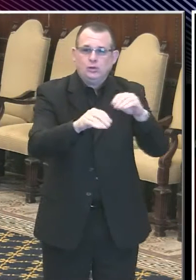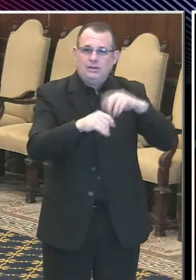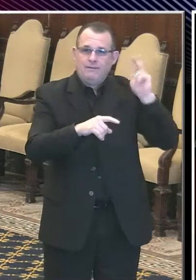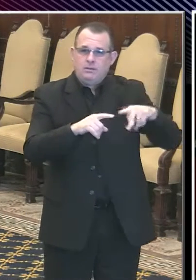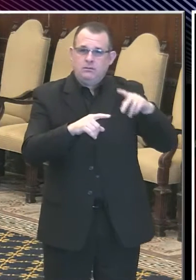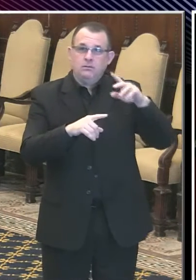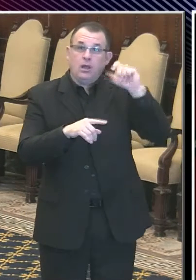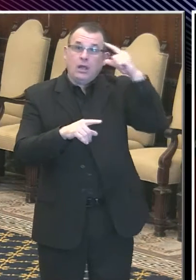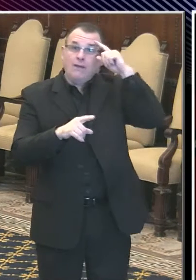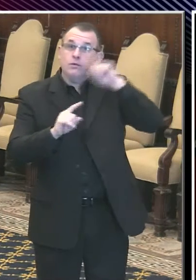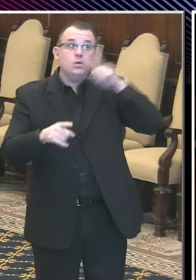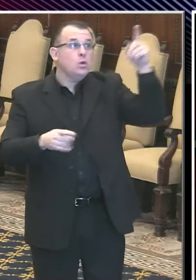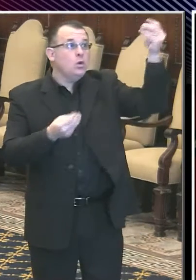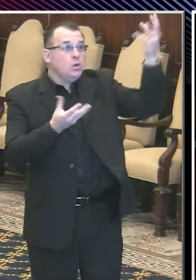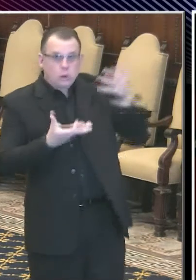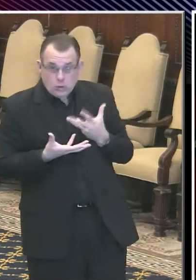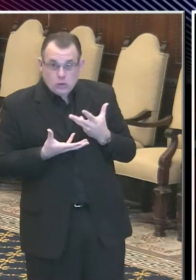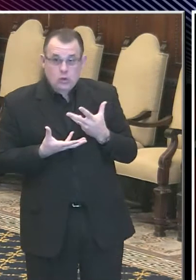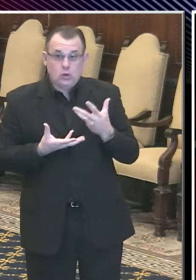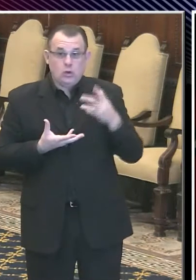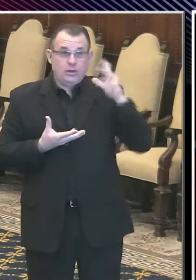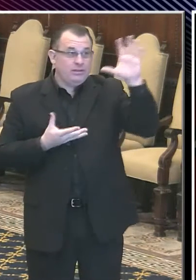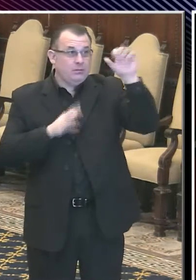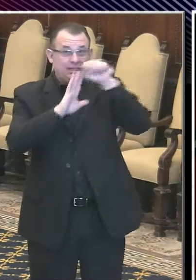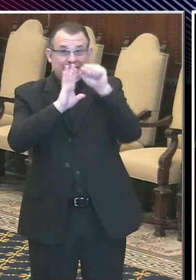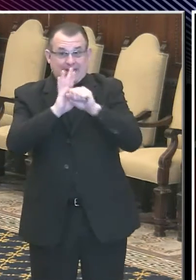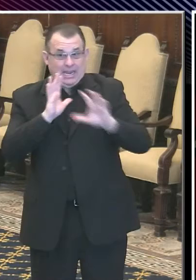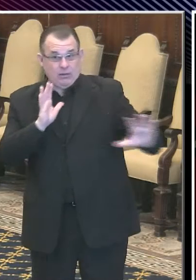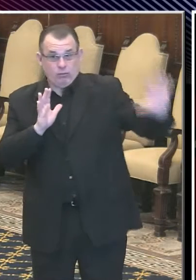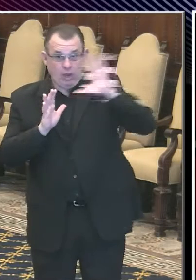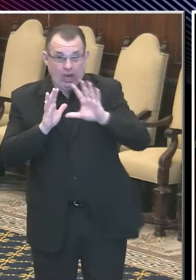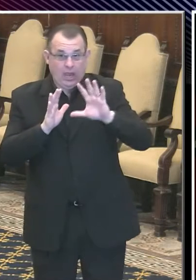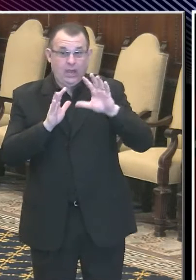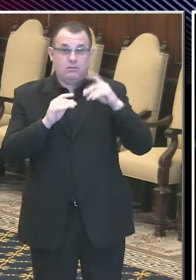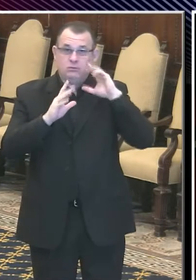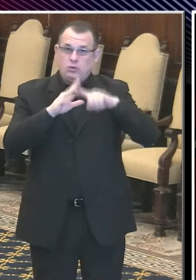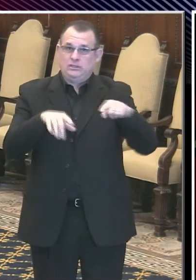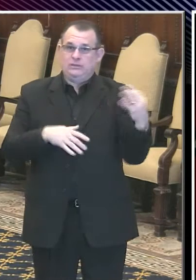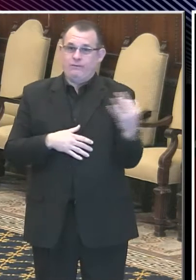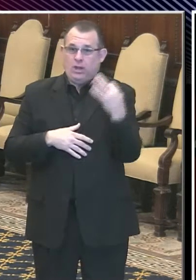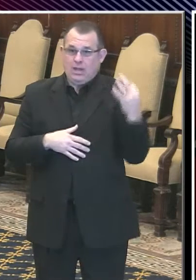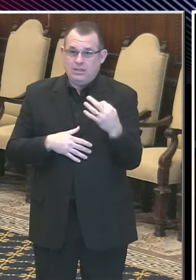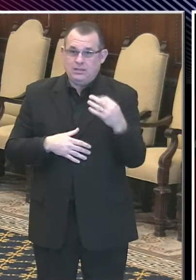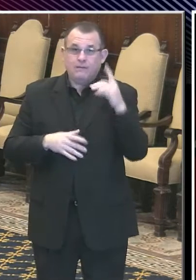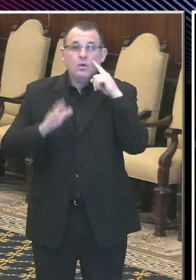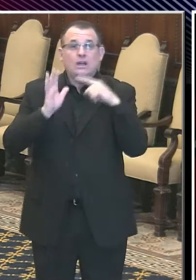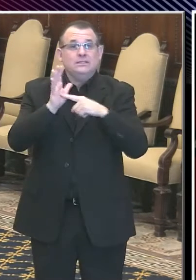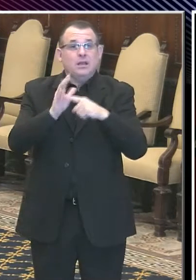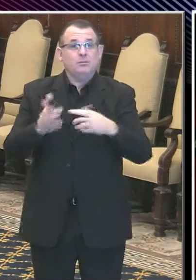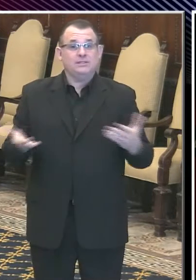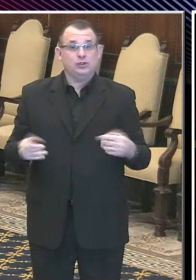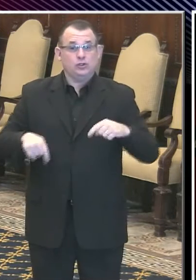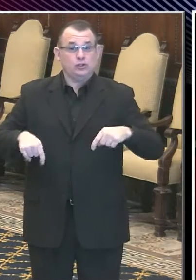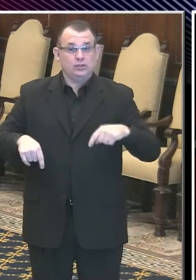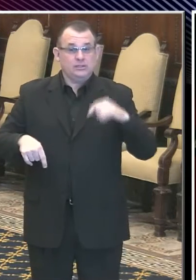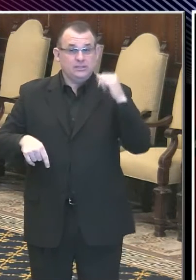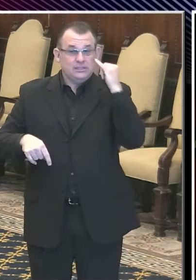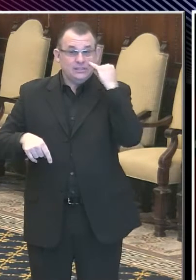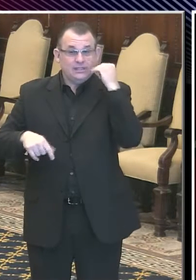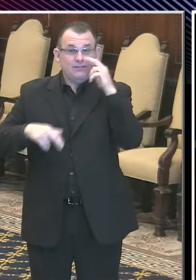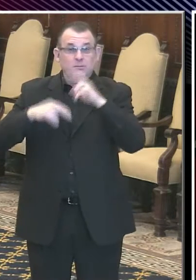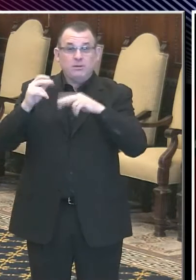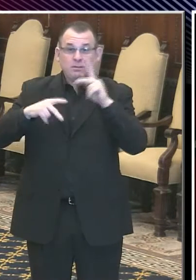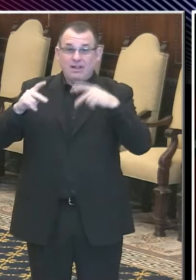allowing resumption statewide on Friday. For example, no work is permitted within any occupied dwelling unit except